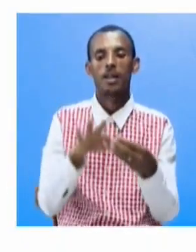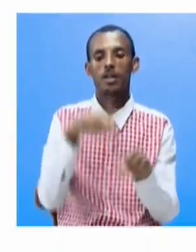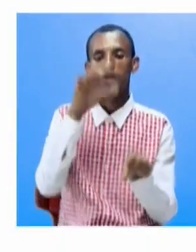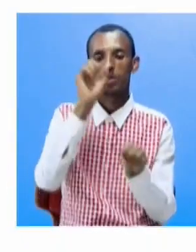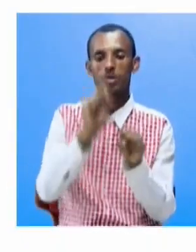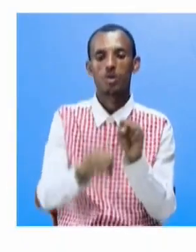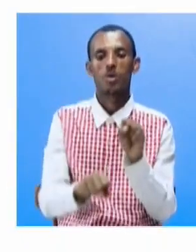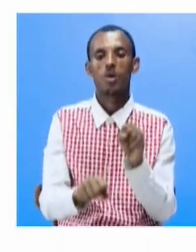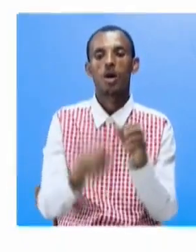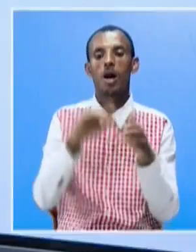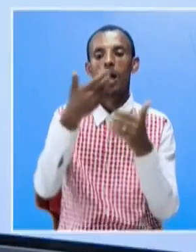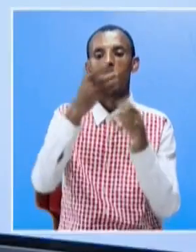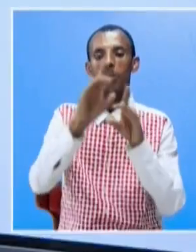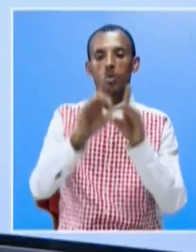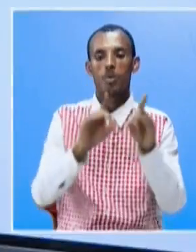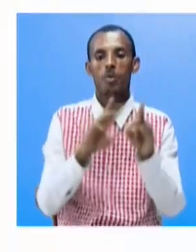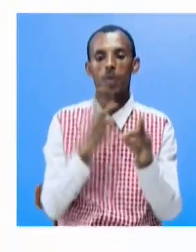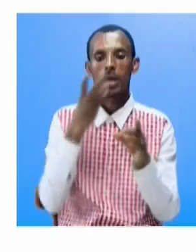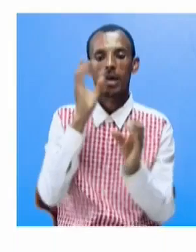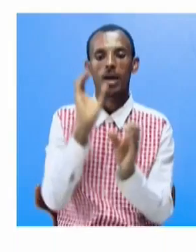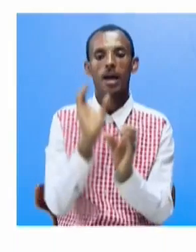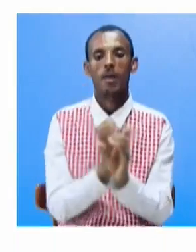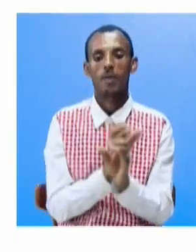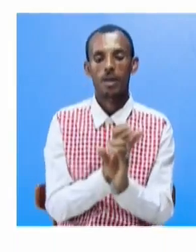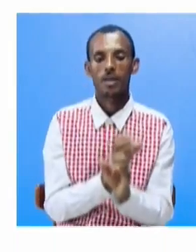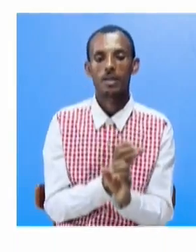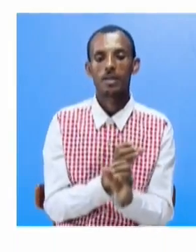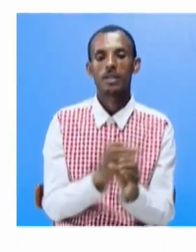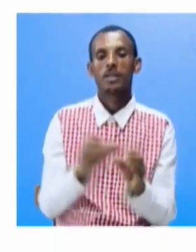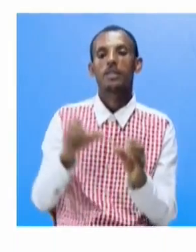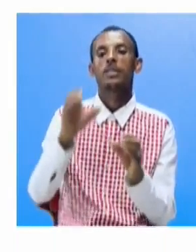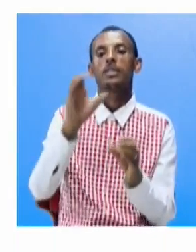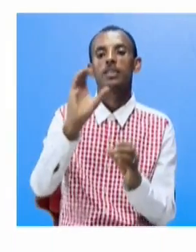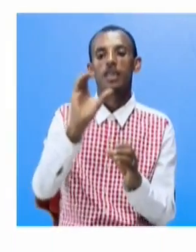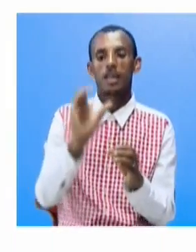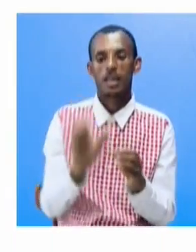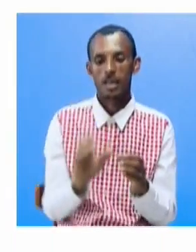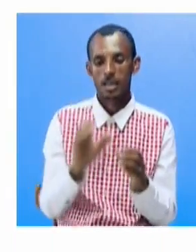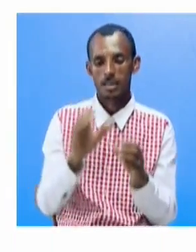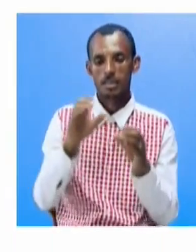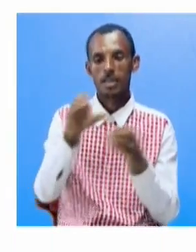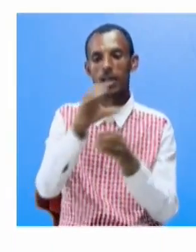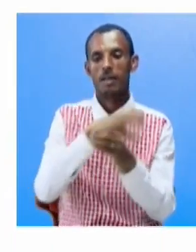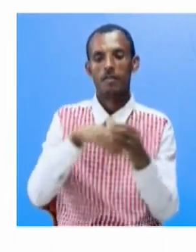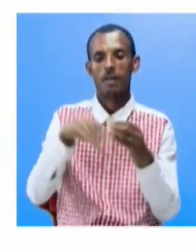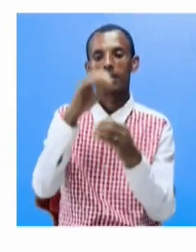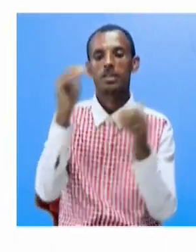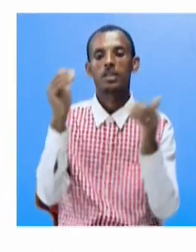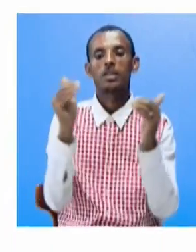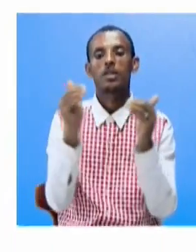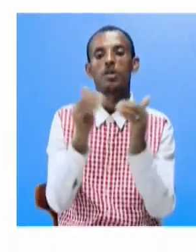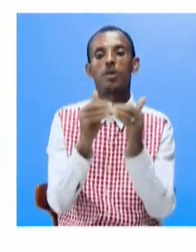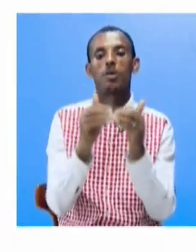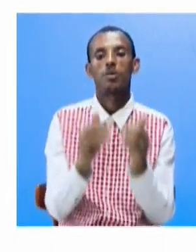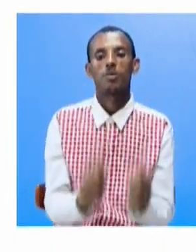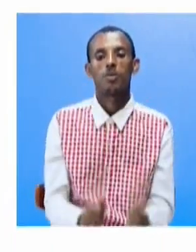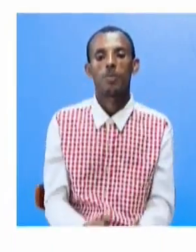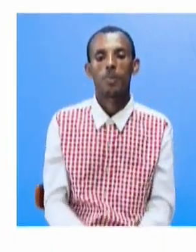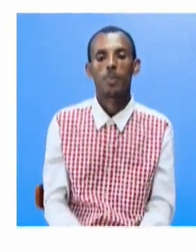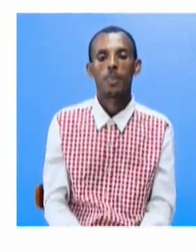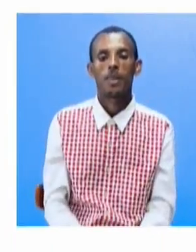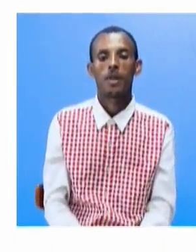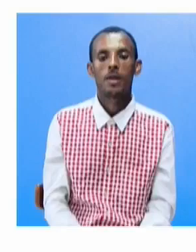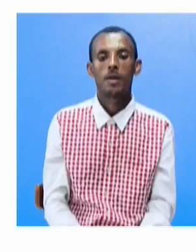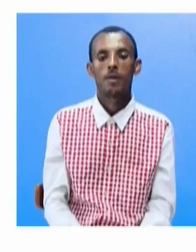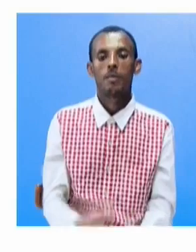So how do we calculate the circumference? As we derived the formula earlier, circumference is equal to this,